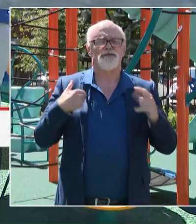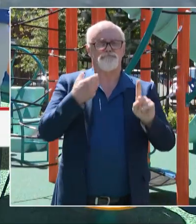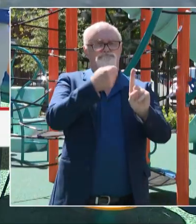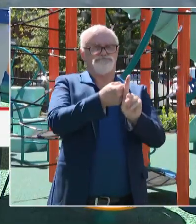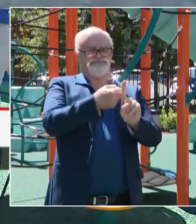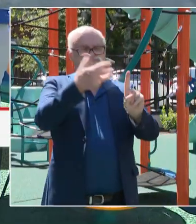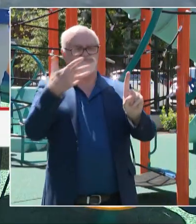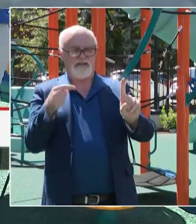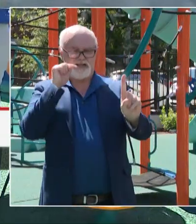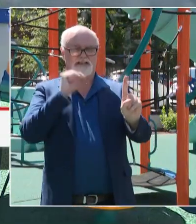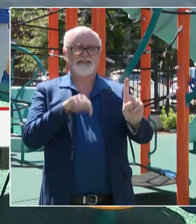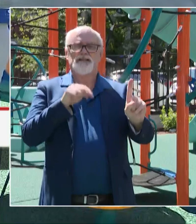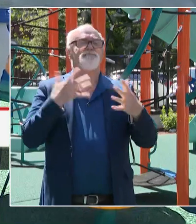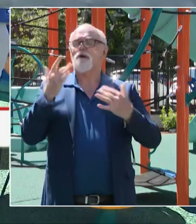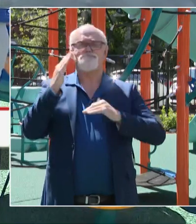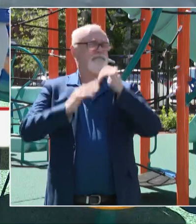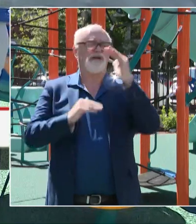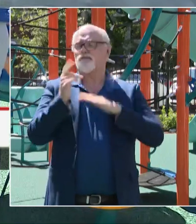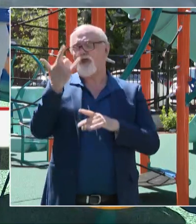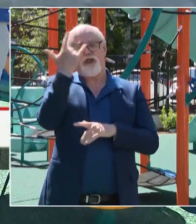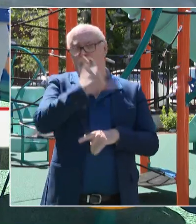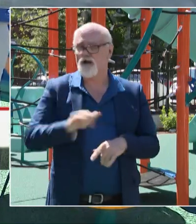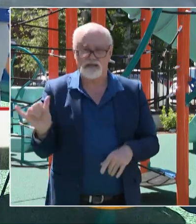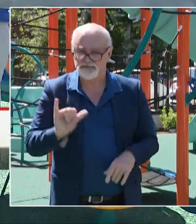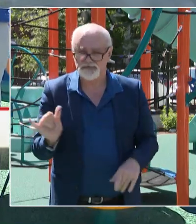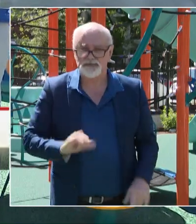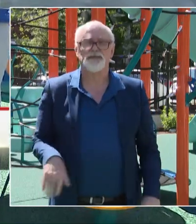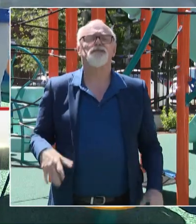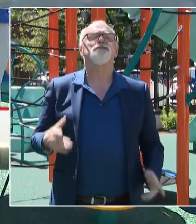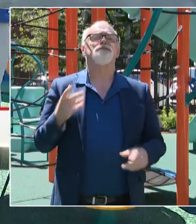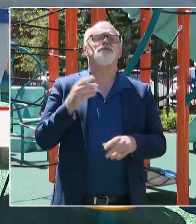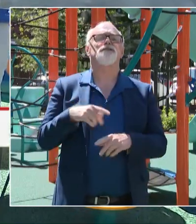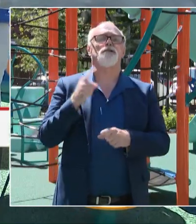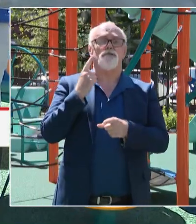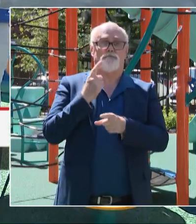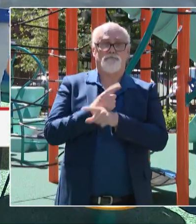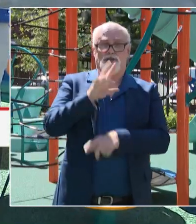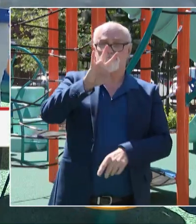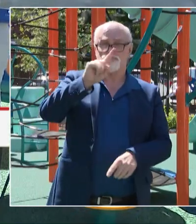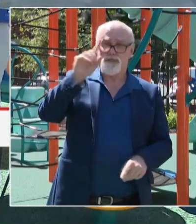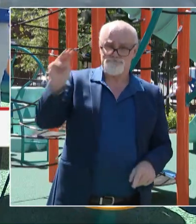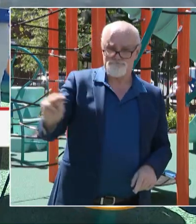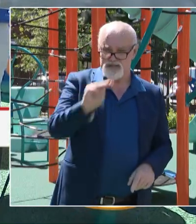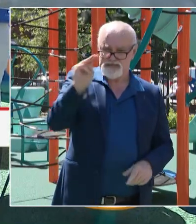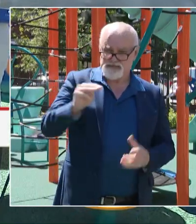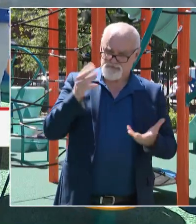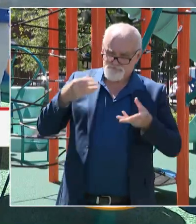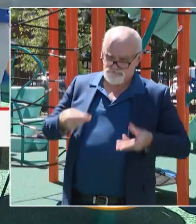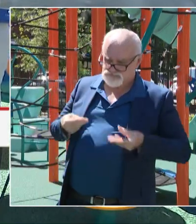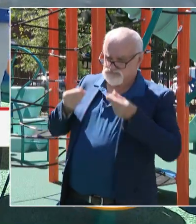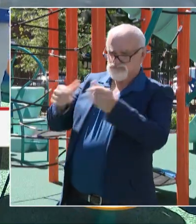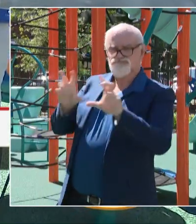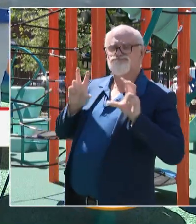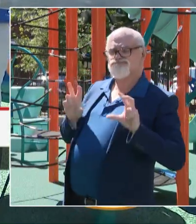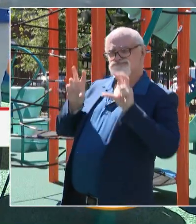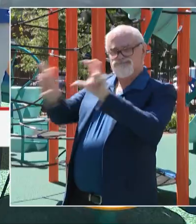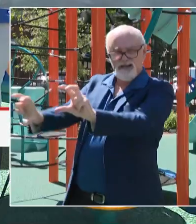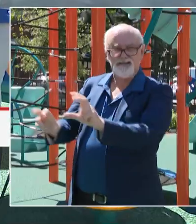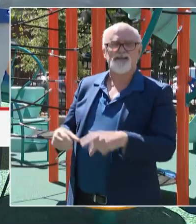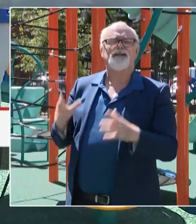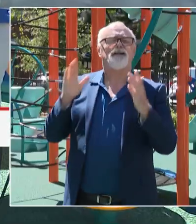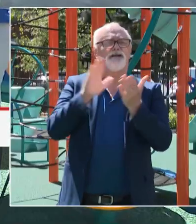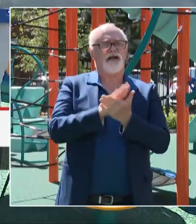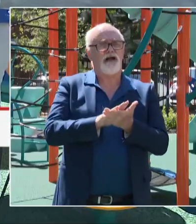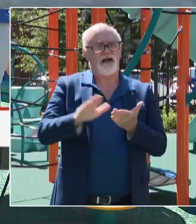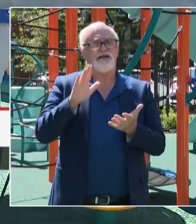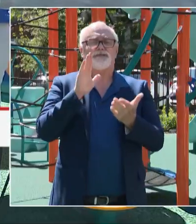this facility. This is a $71 million investment, not just in our children's education, but also their future. And as you can see from the